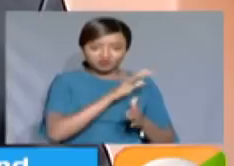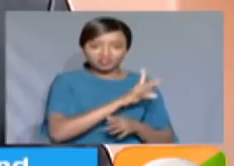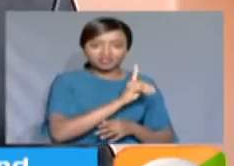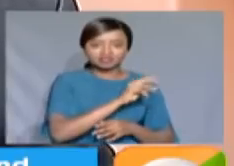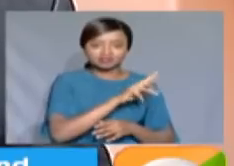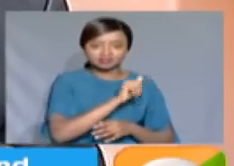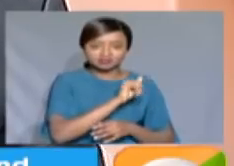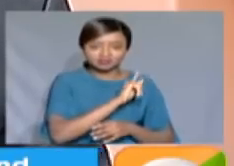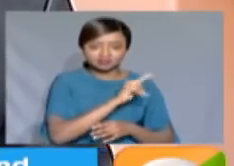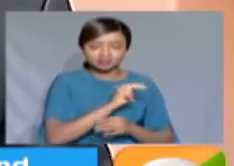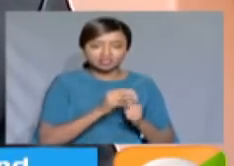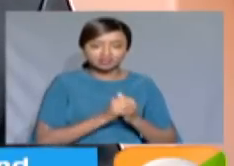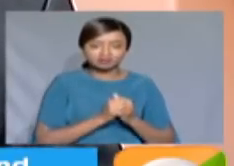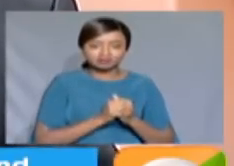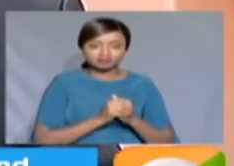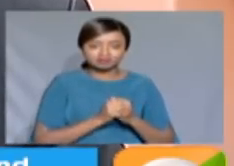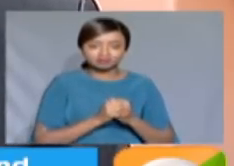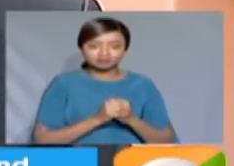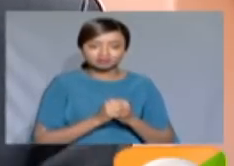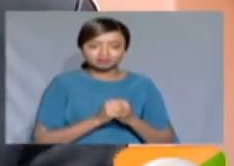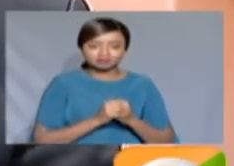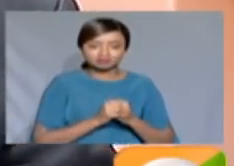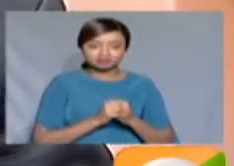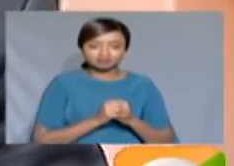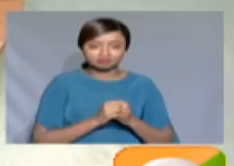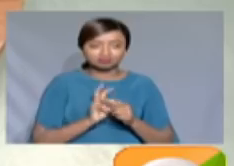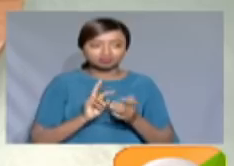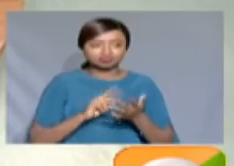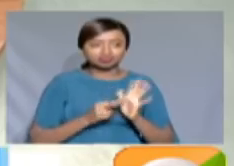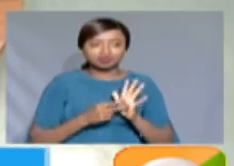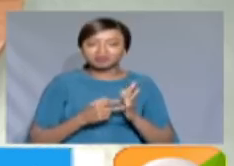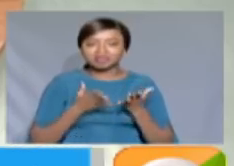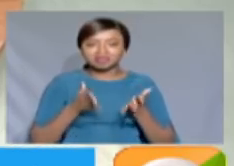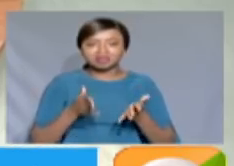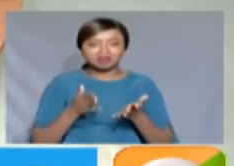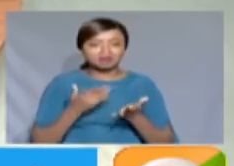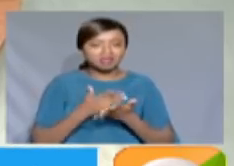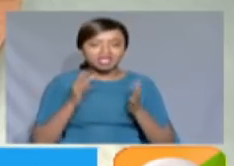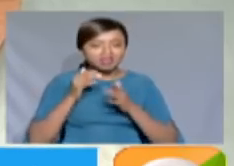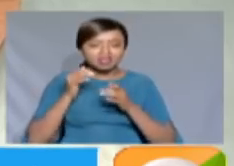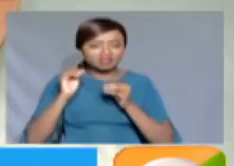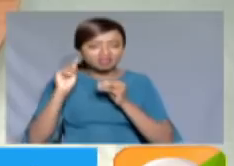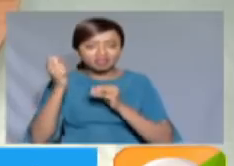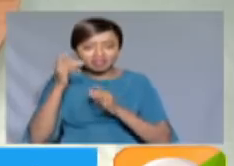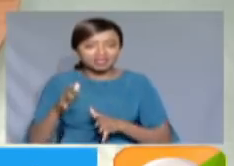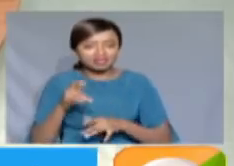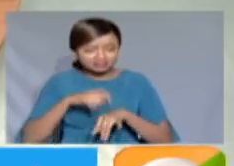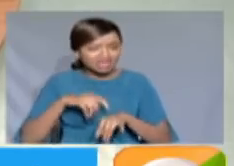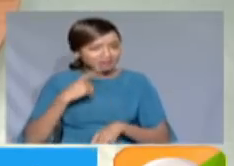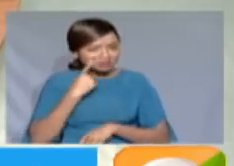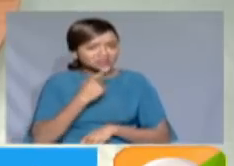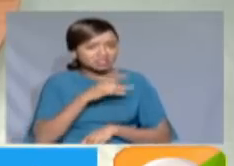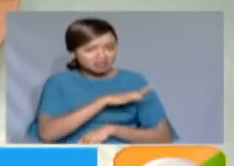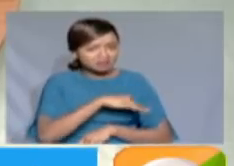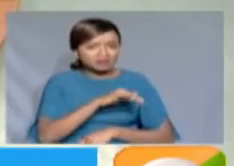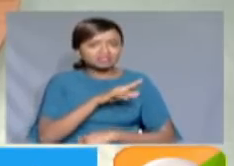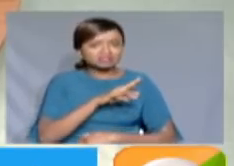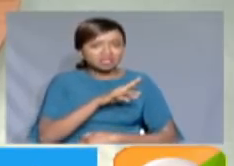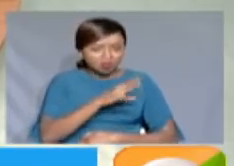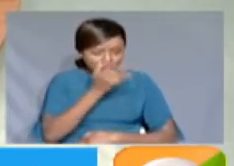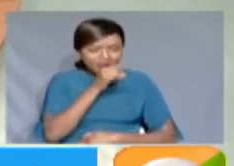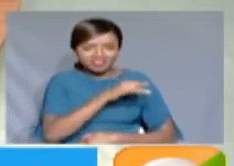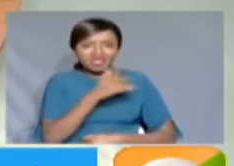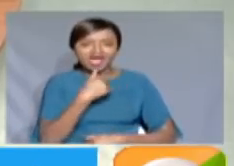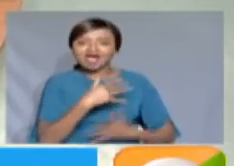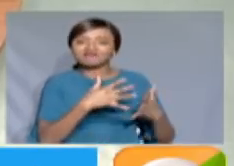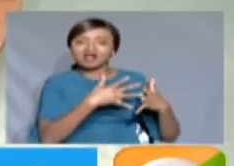It's 23 meters. But you get what, right now, any Kenyan who will see that what we call Uhuru Park right now, because there's a fence there and